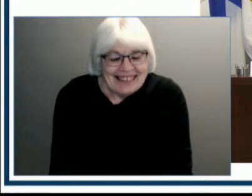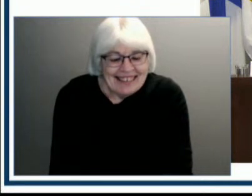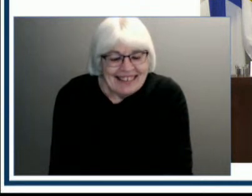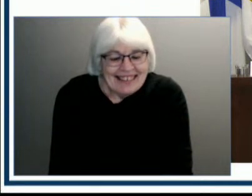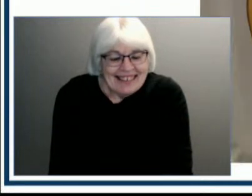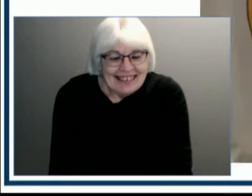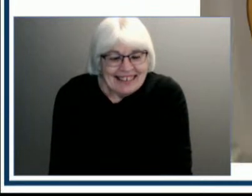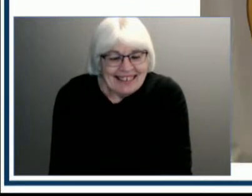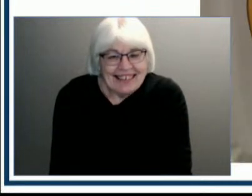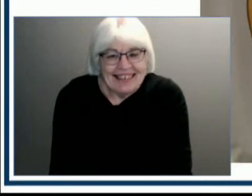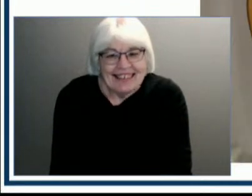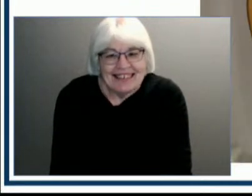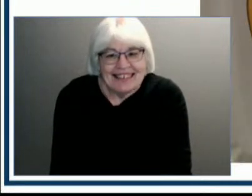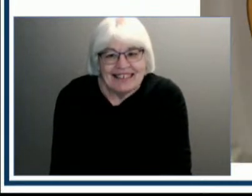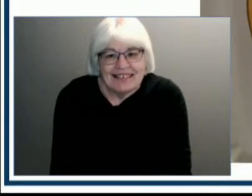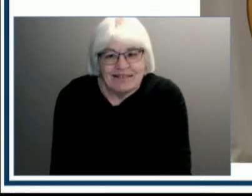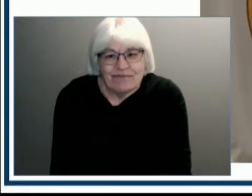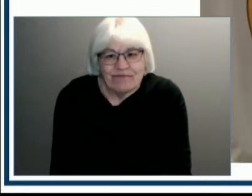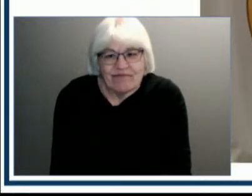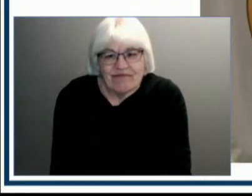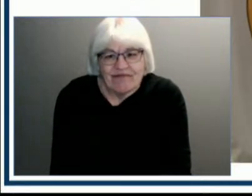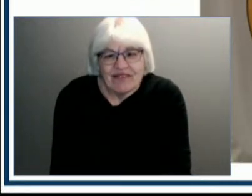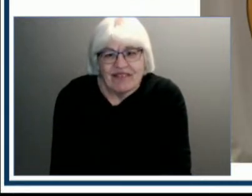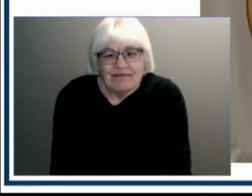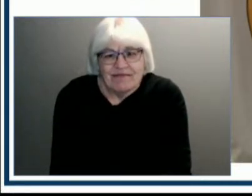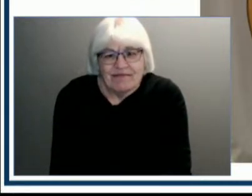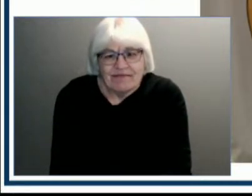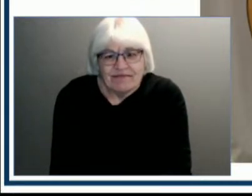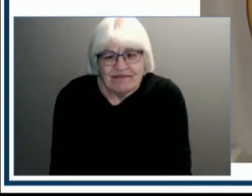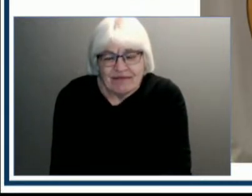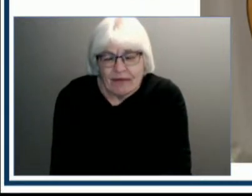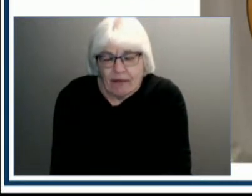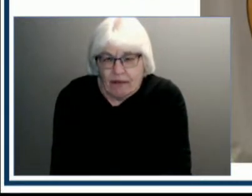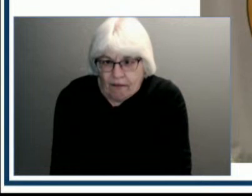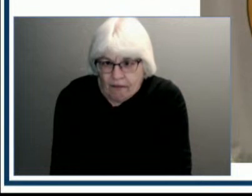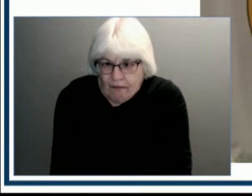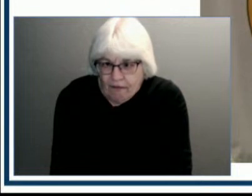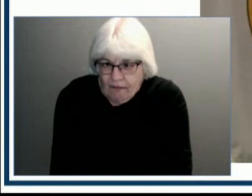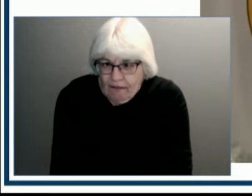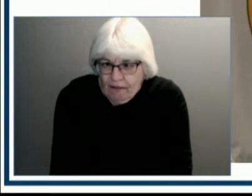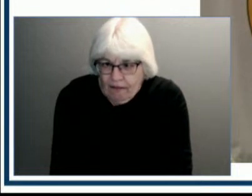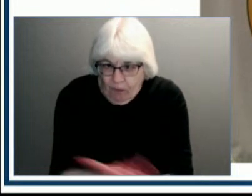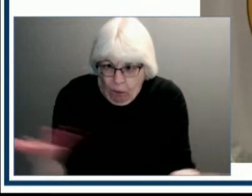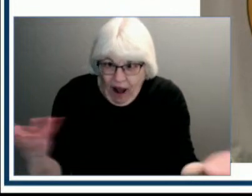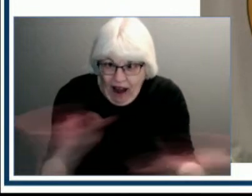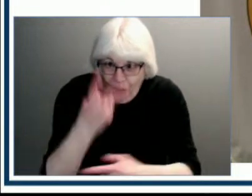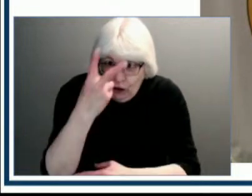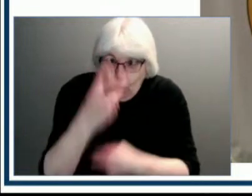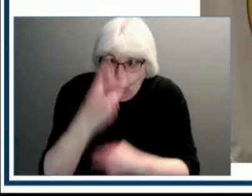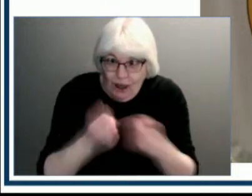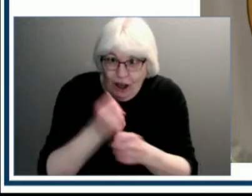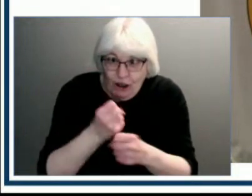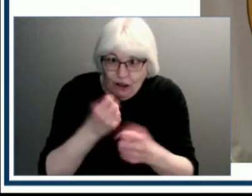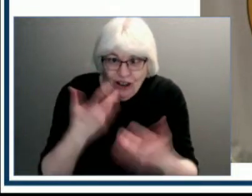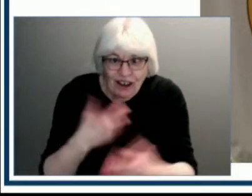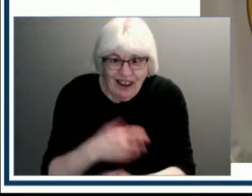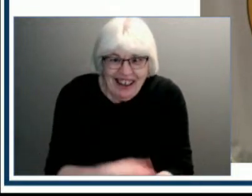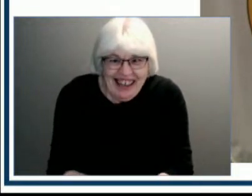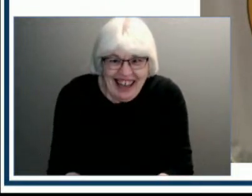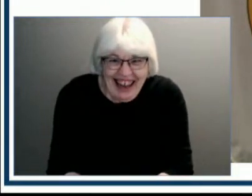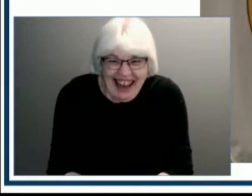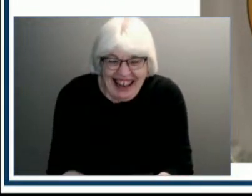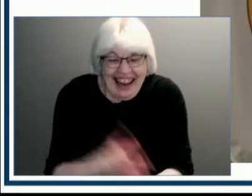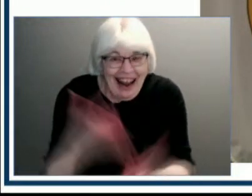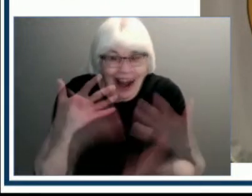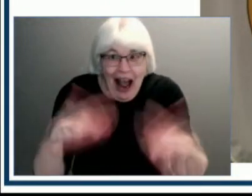Good afternoon and thank you for joining us. My name is Tina T-Bone. I will be your moderator for today's news conference. Joining us today, the Honourable Tim Houston,